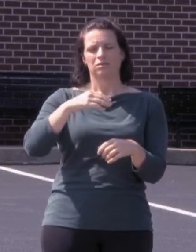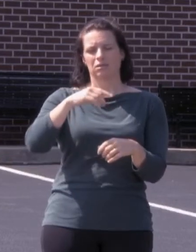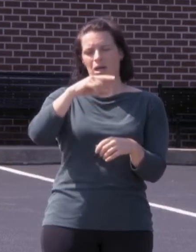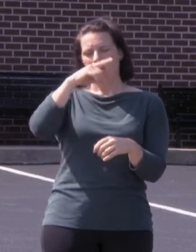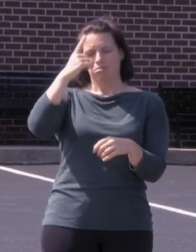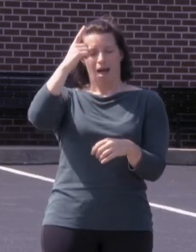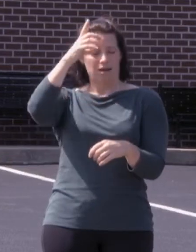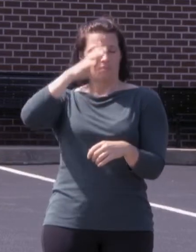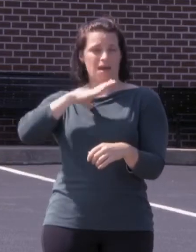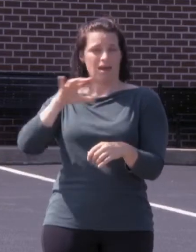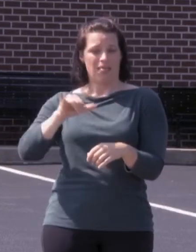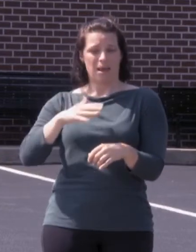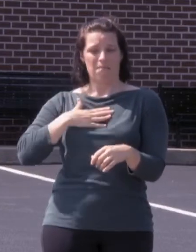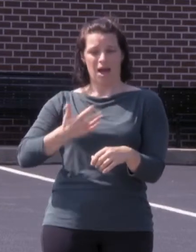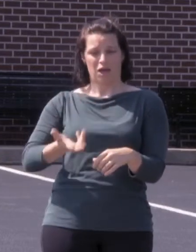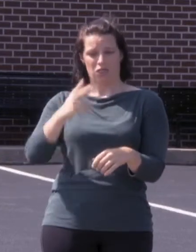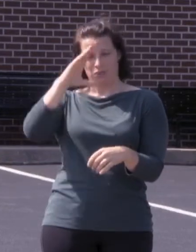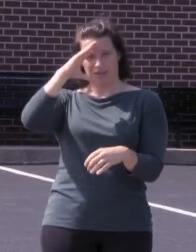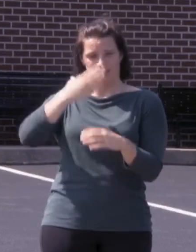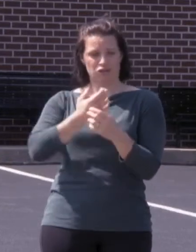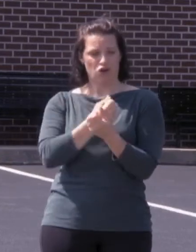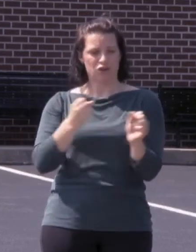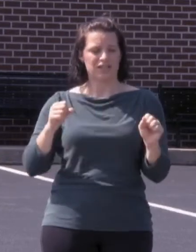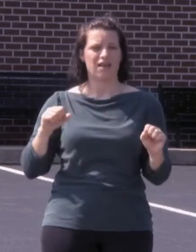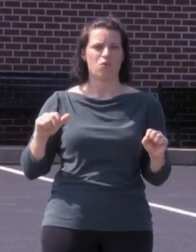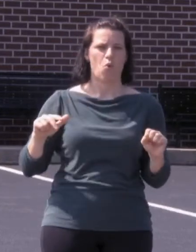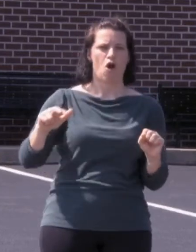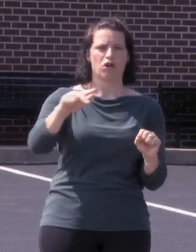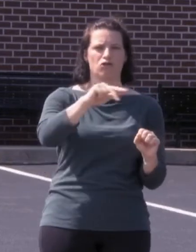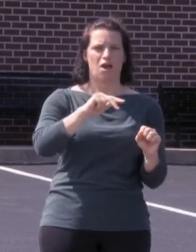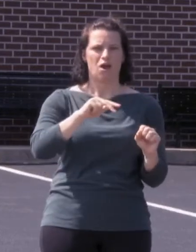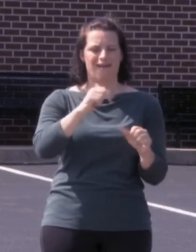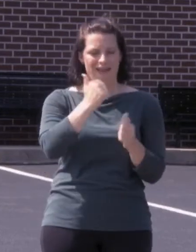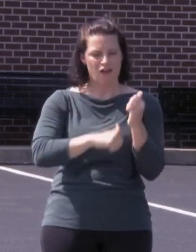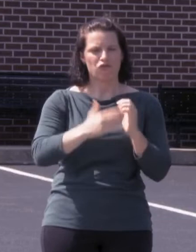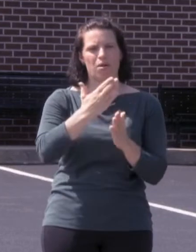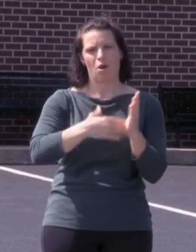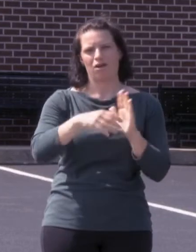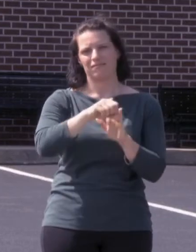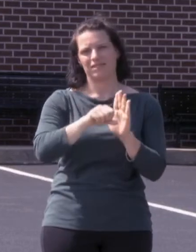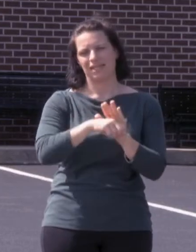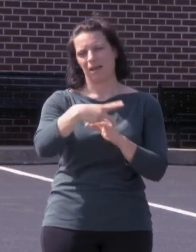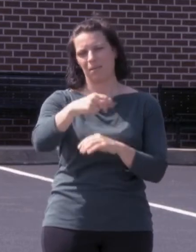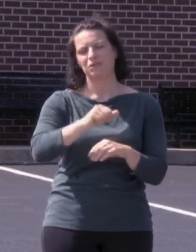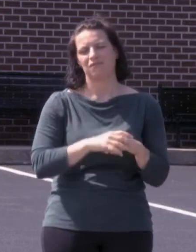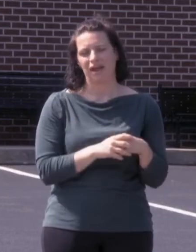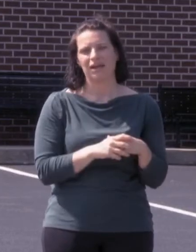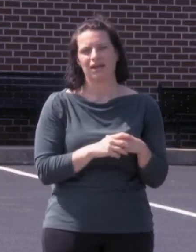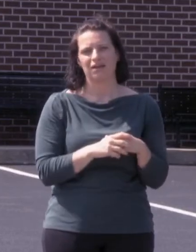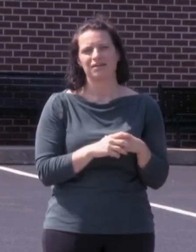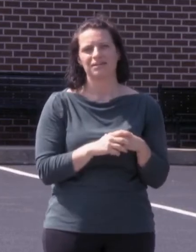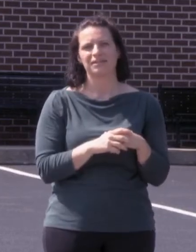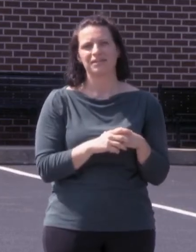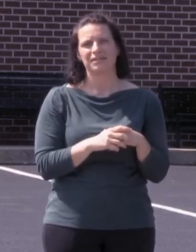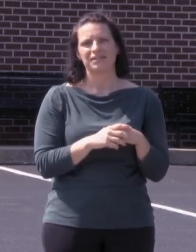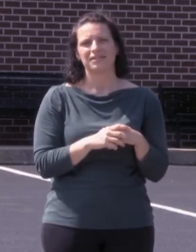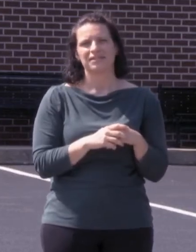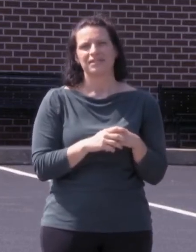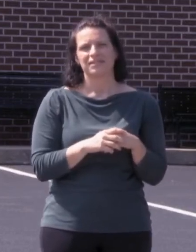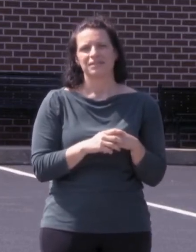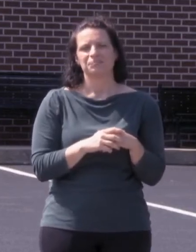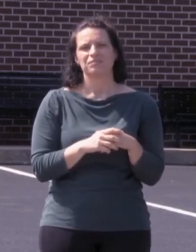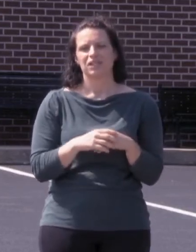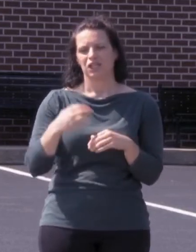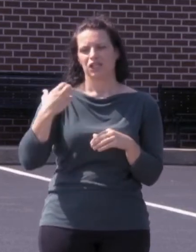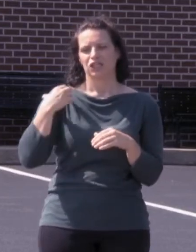3 sons are safe walking around every part of this Commonwealth of Pennsylvania, present to some and introduce to others